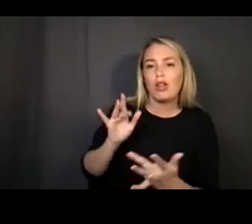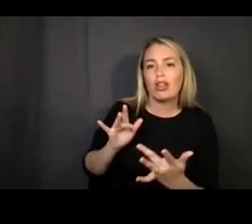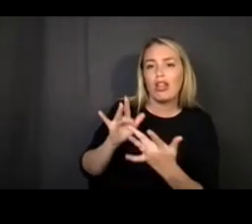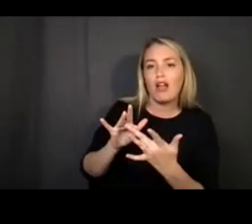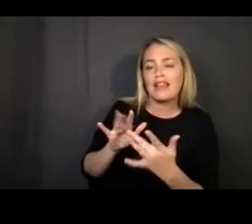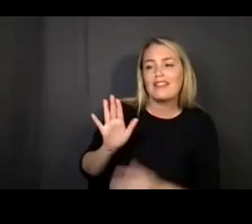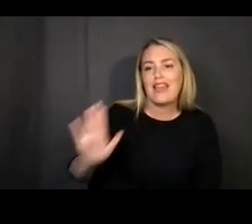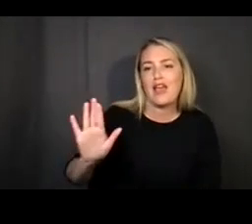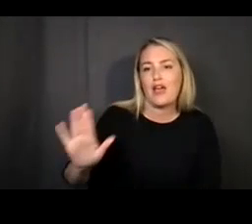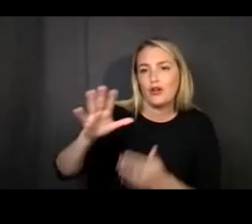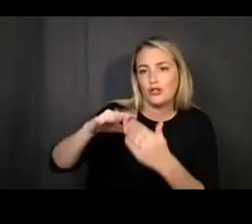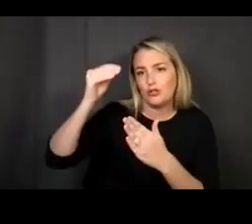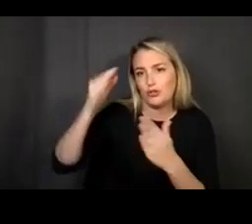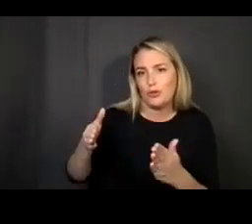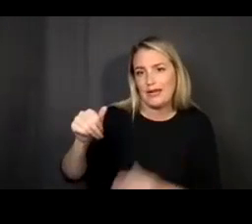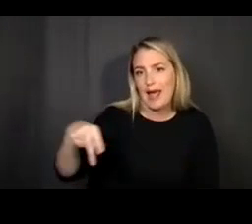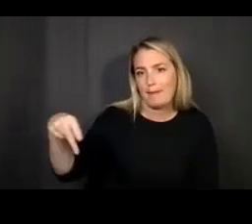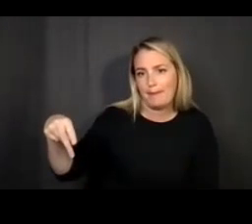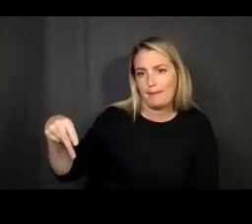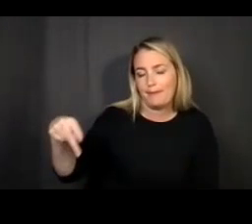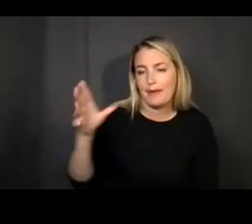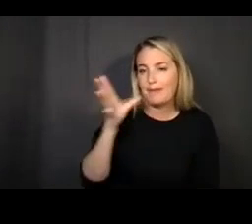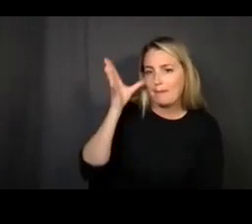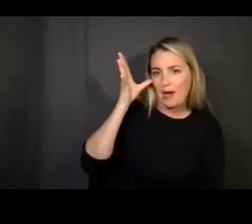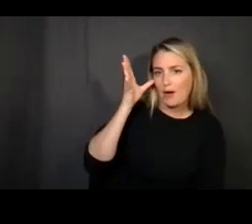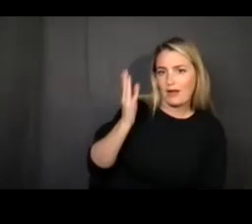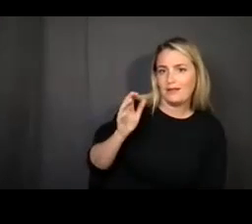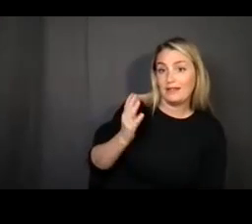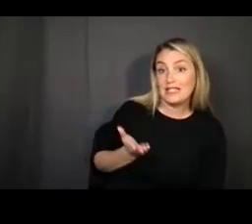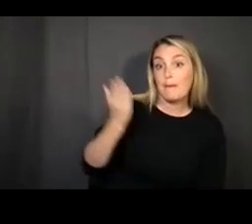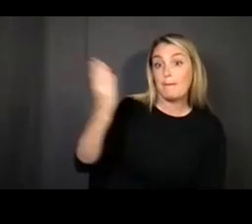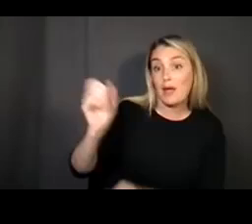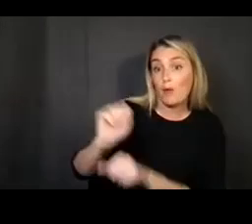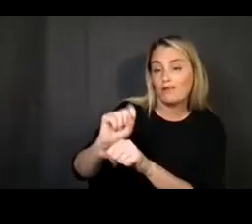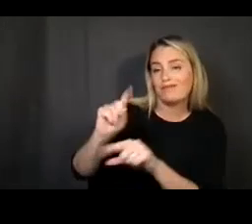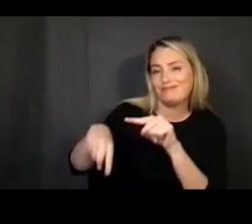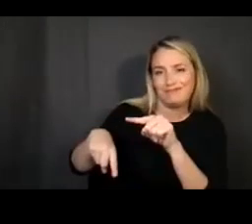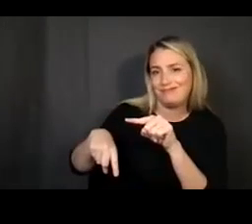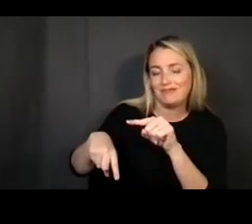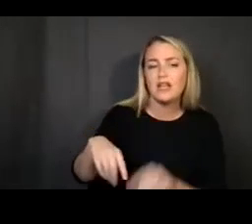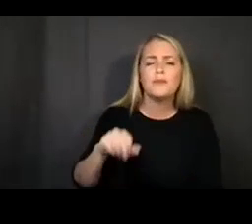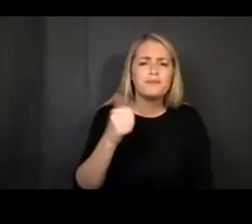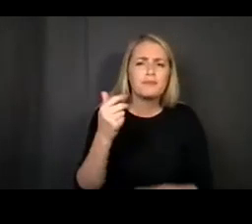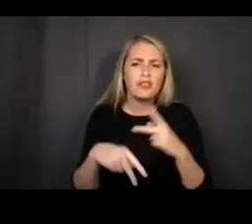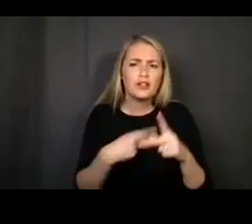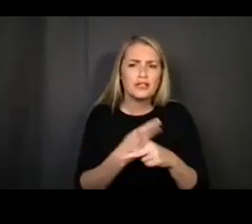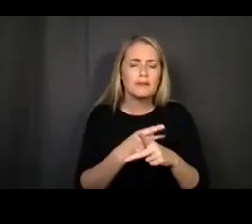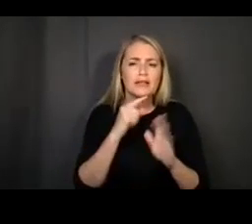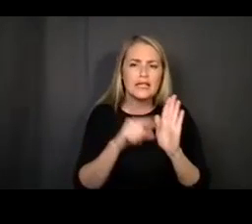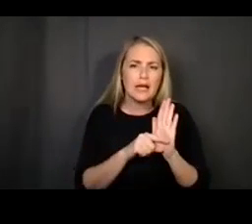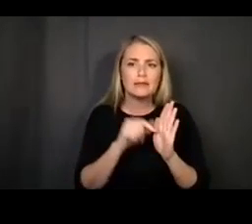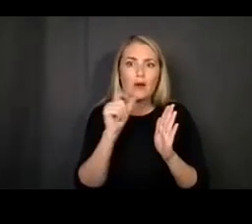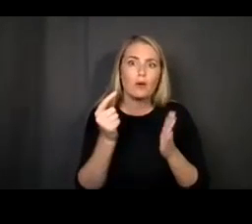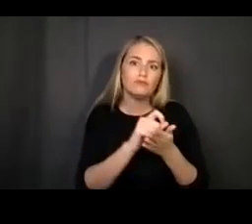student app. There are other types of assignments besides just writing and video